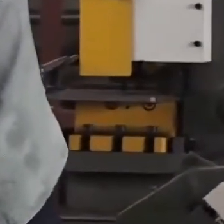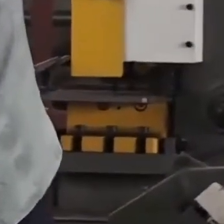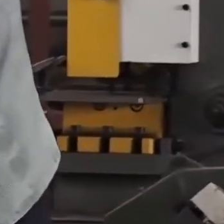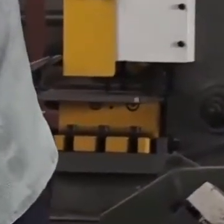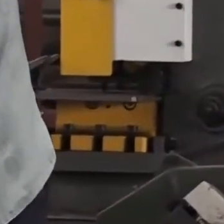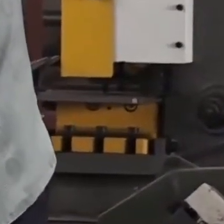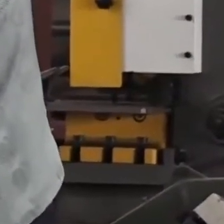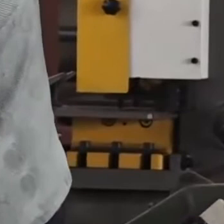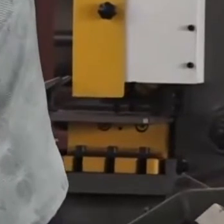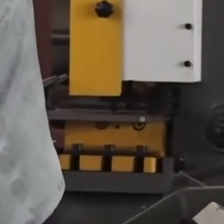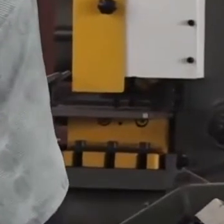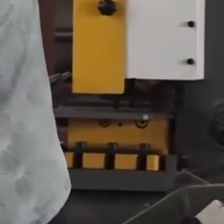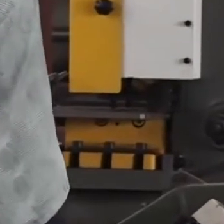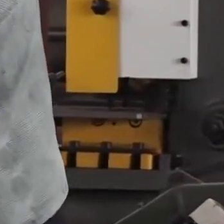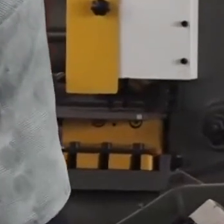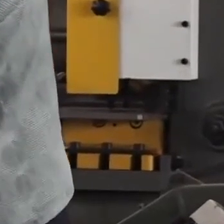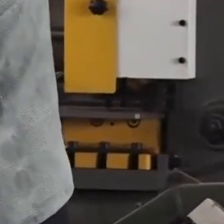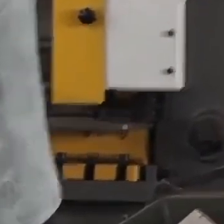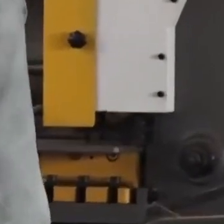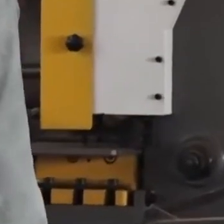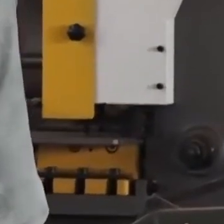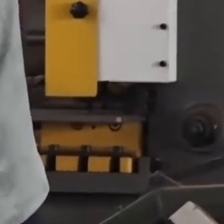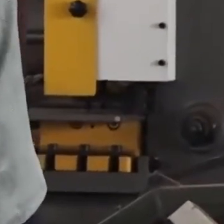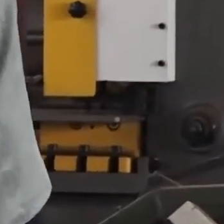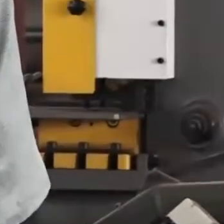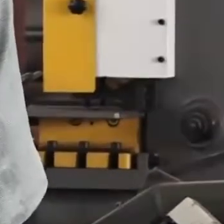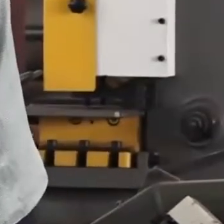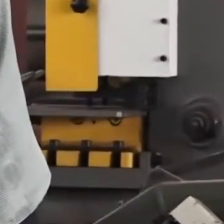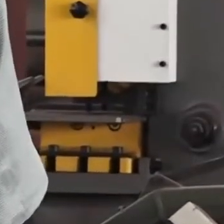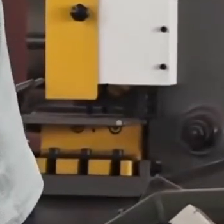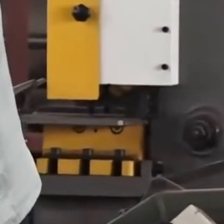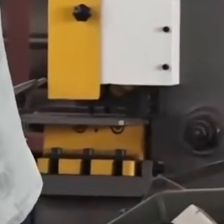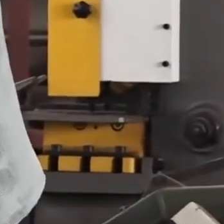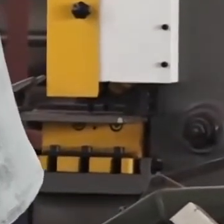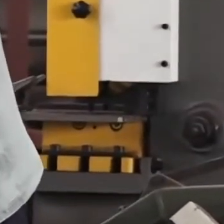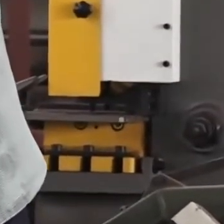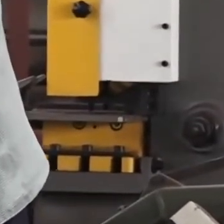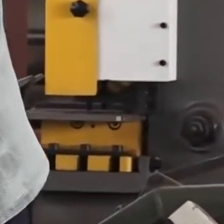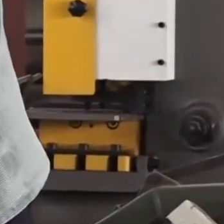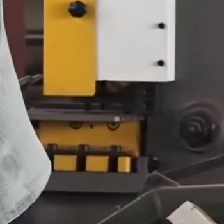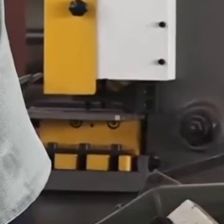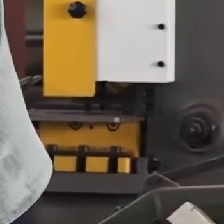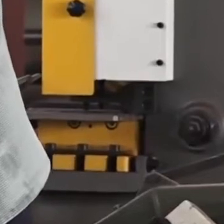Technology, which is chaired by Mr. Elias Arco, whose mobile number is